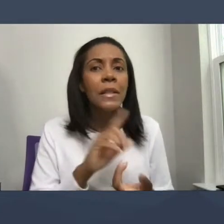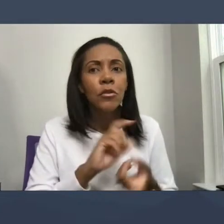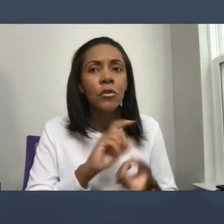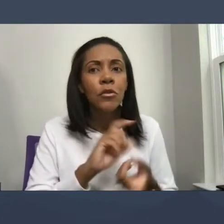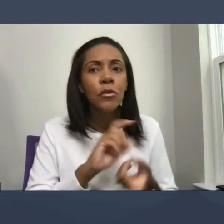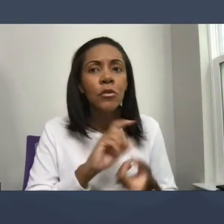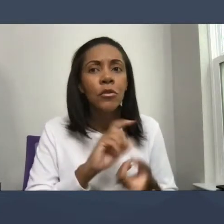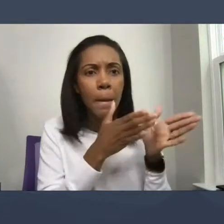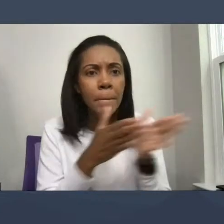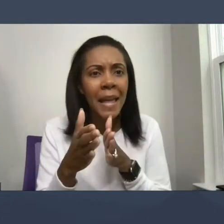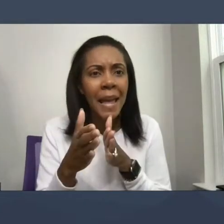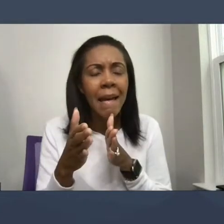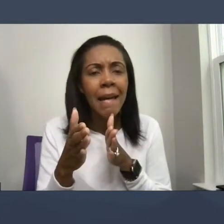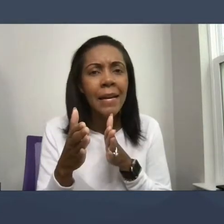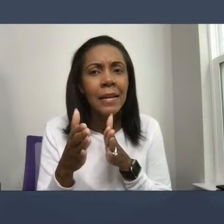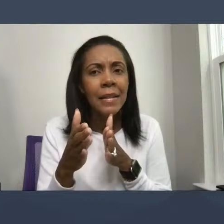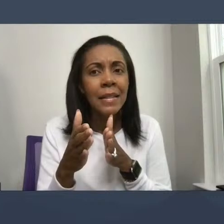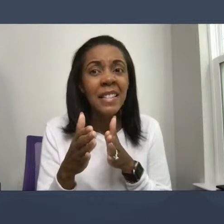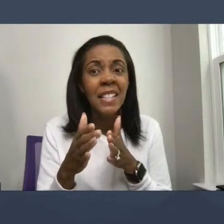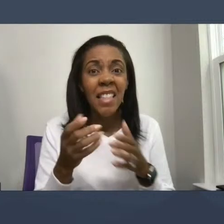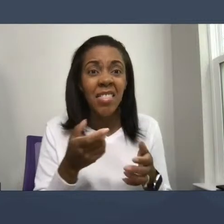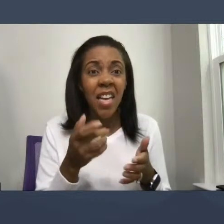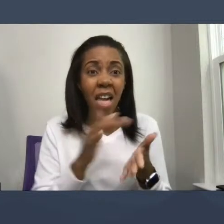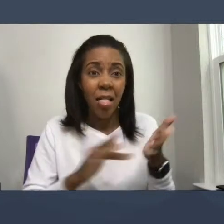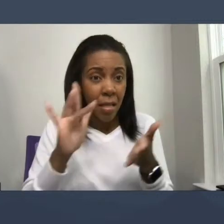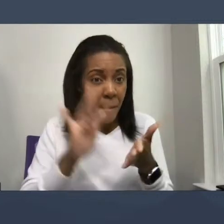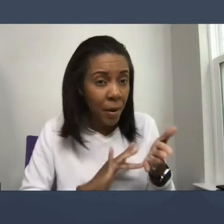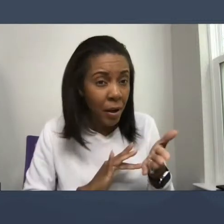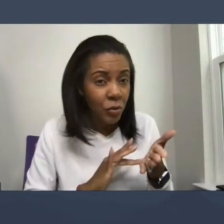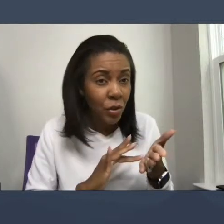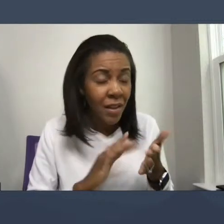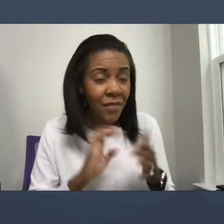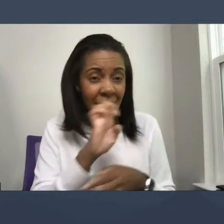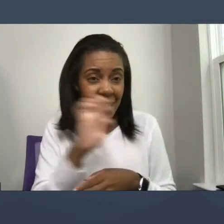Is it just the elimination of the parking on the eastern side at this point?